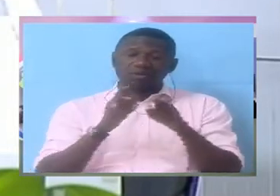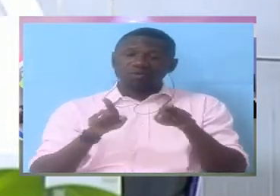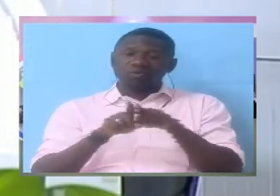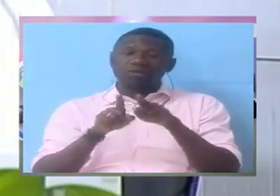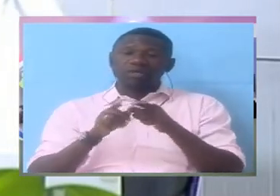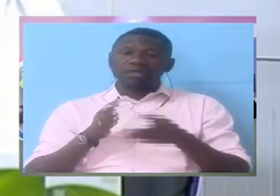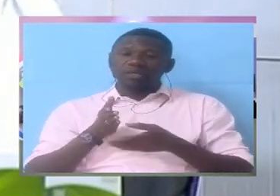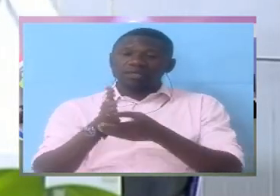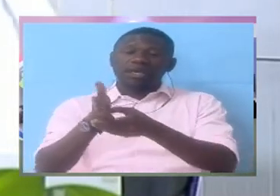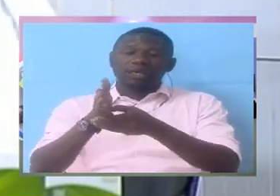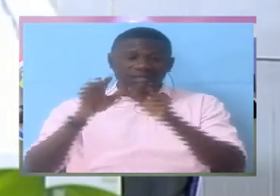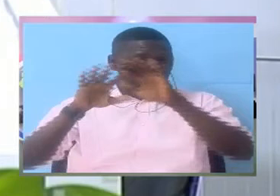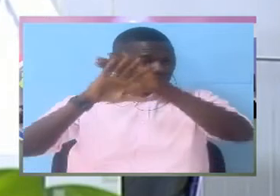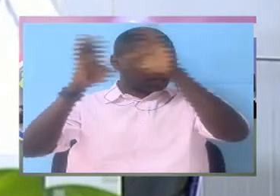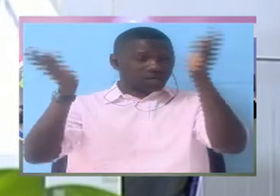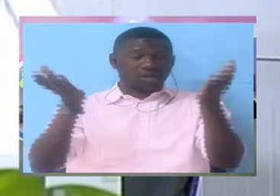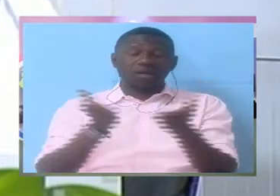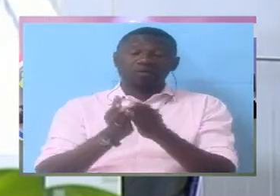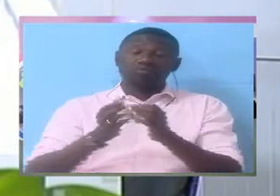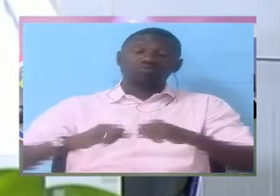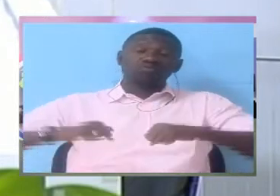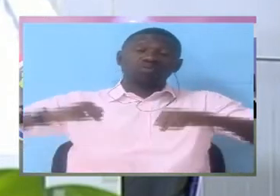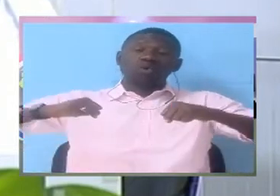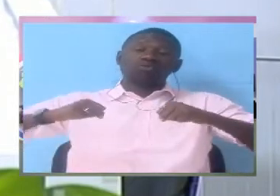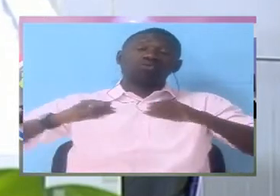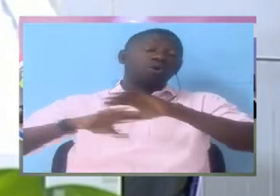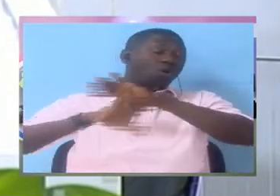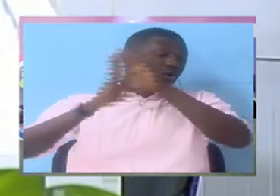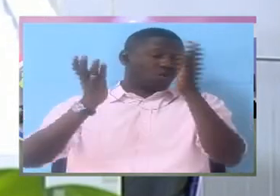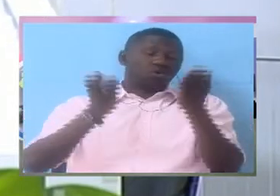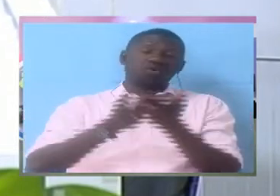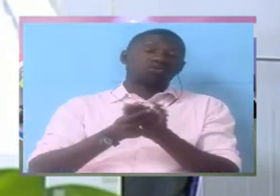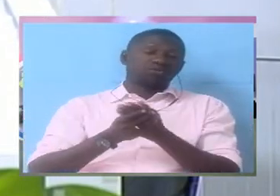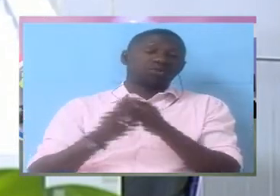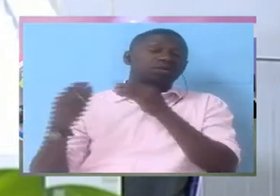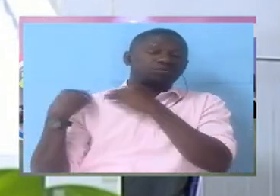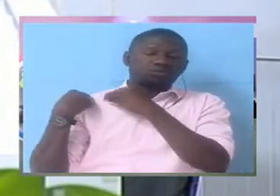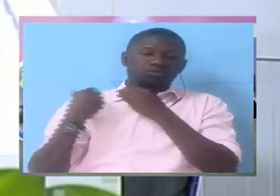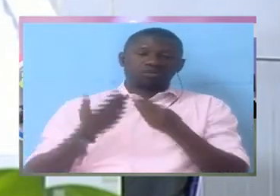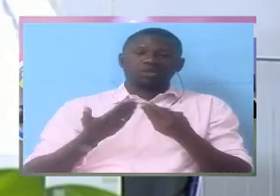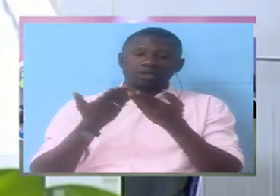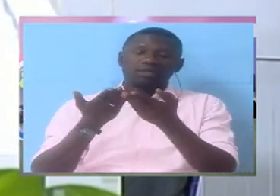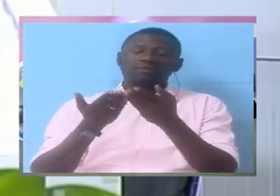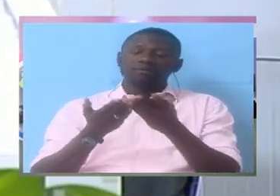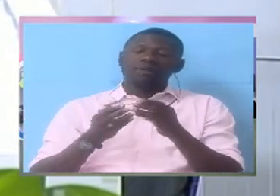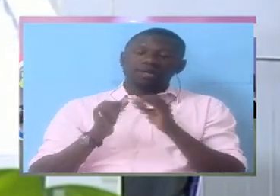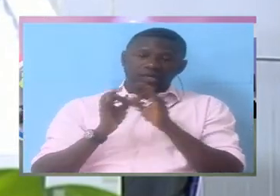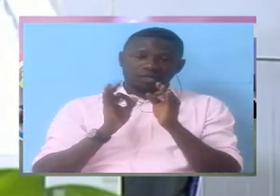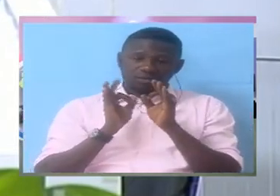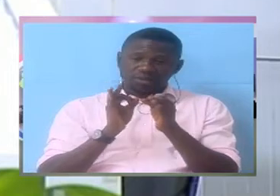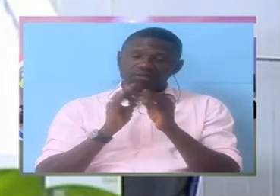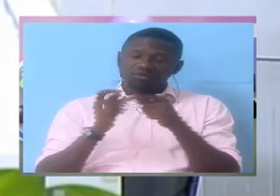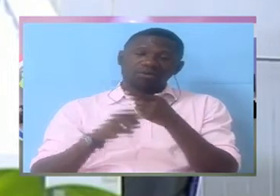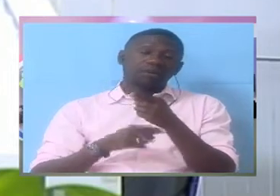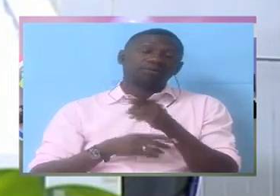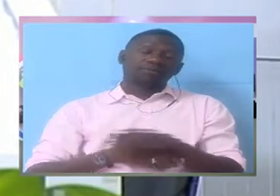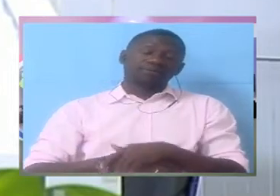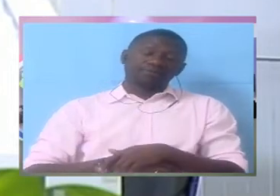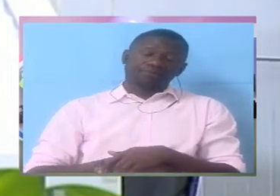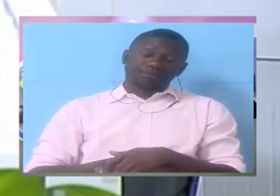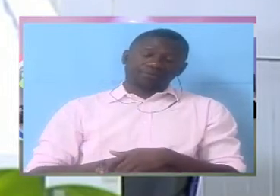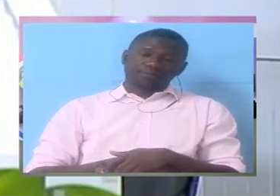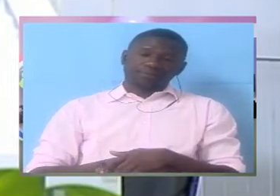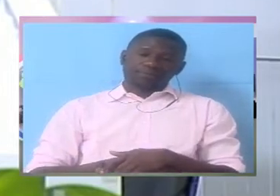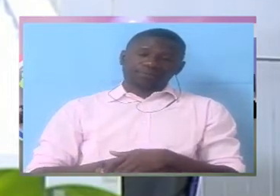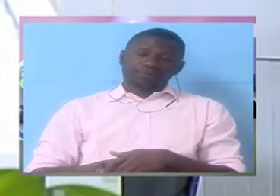Modul asitamu ya memu director to memmarta di kullo dinkaringula. Wo kullo londi dinkaringudung